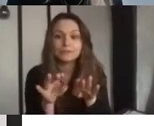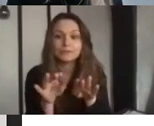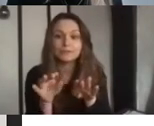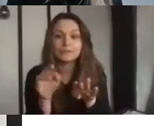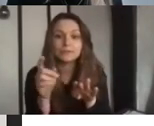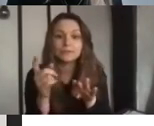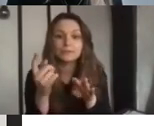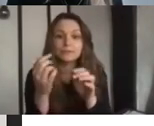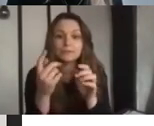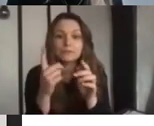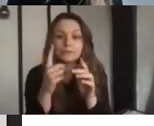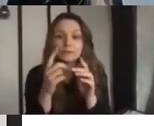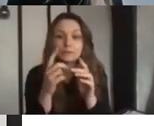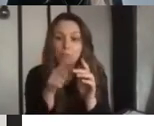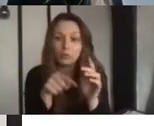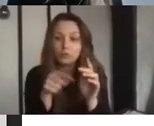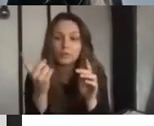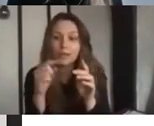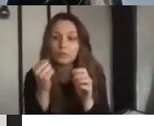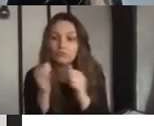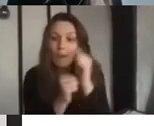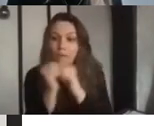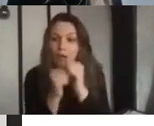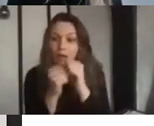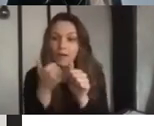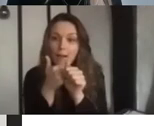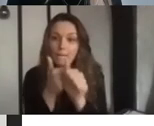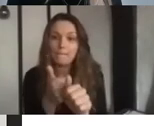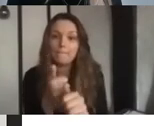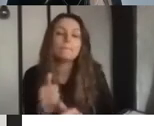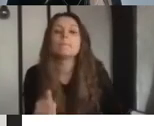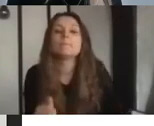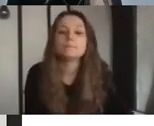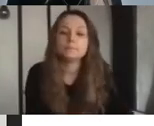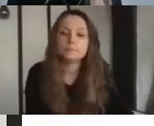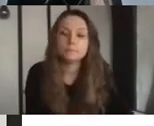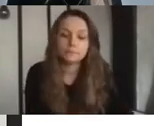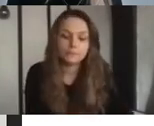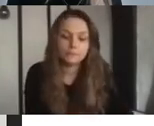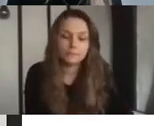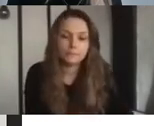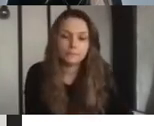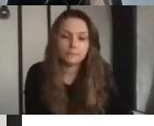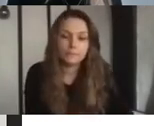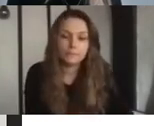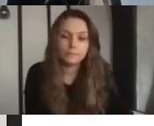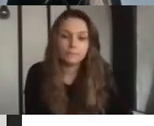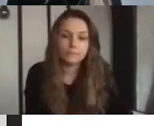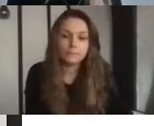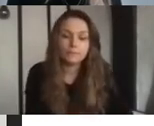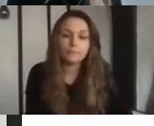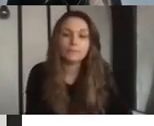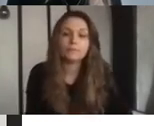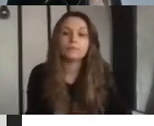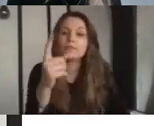grammar. And they are available to Harrow College students at a discount, only £1 from the college